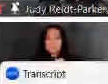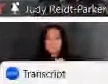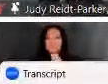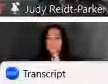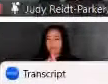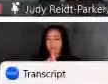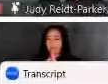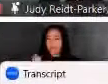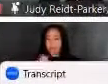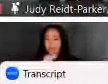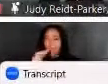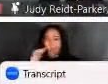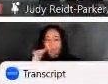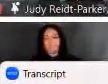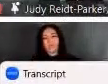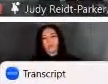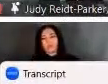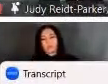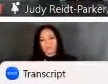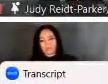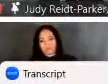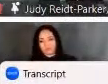as English.